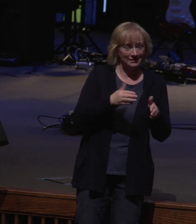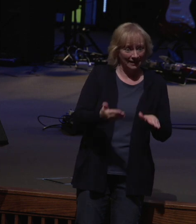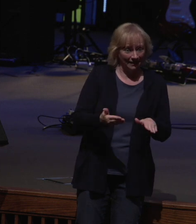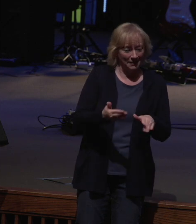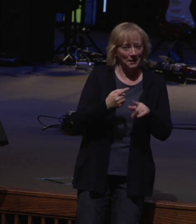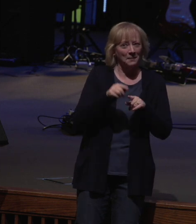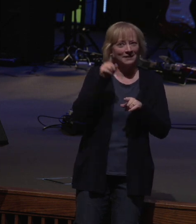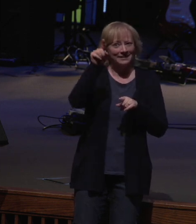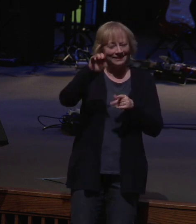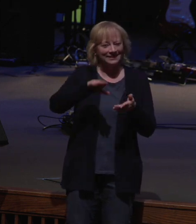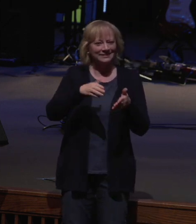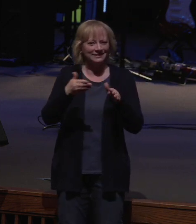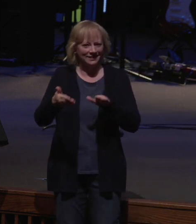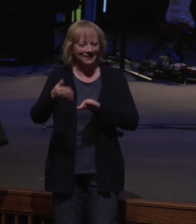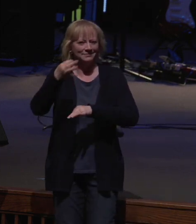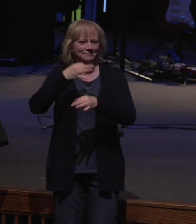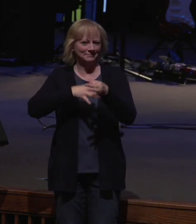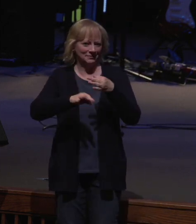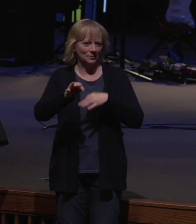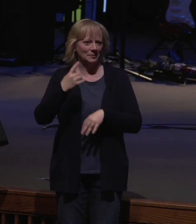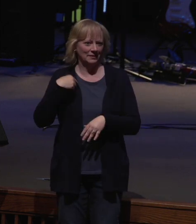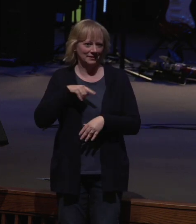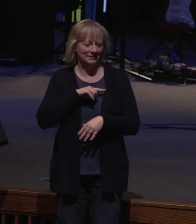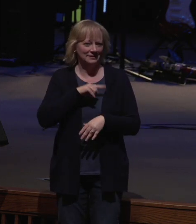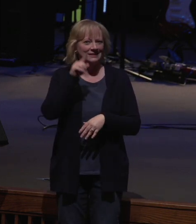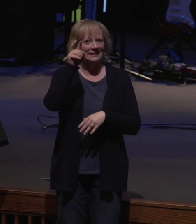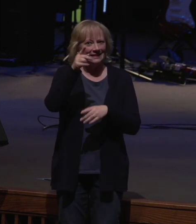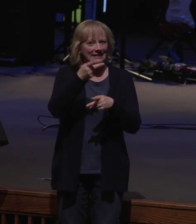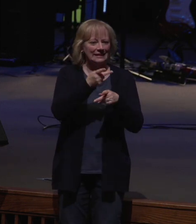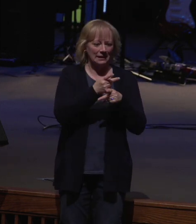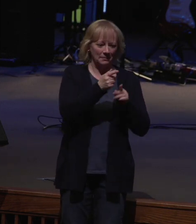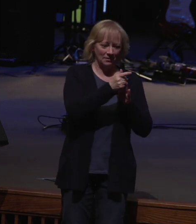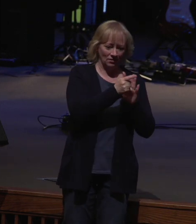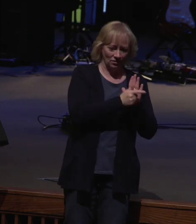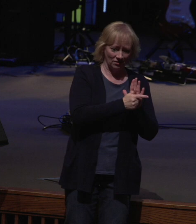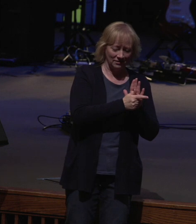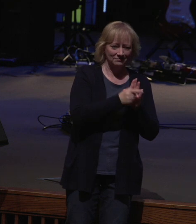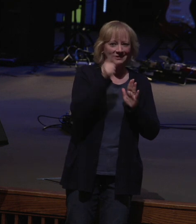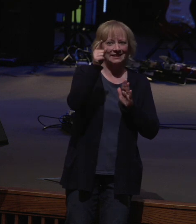Jesus kept it perfectly. And then he died for us